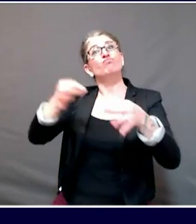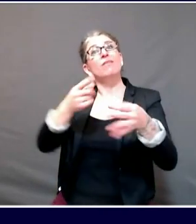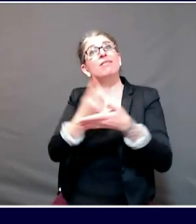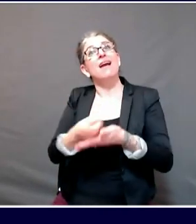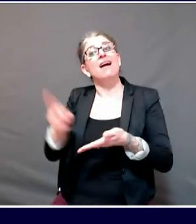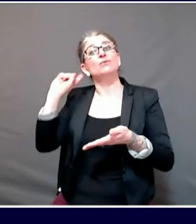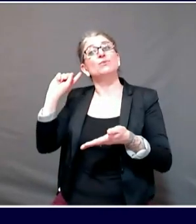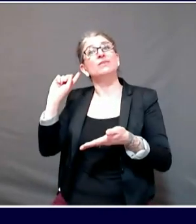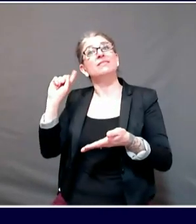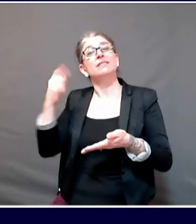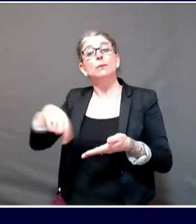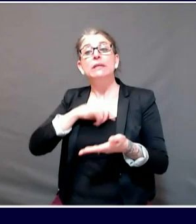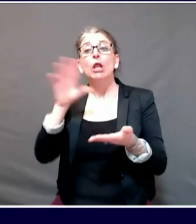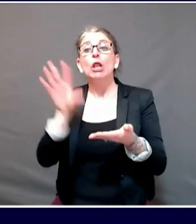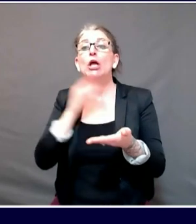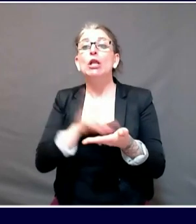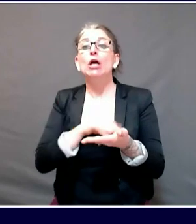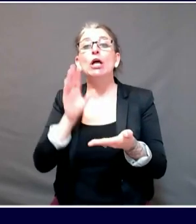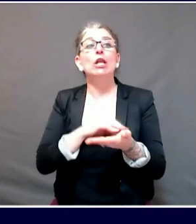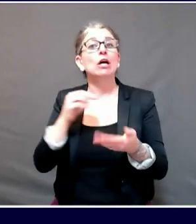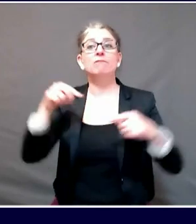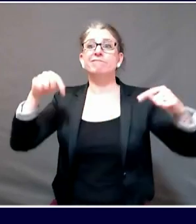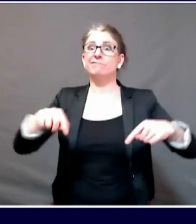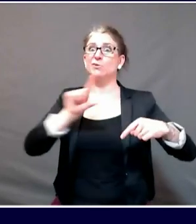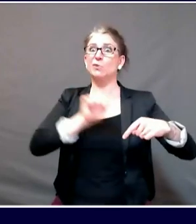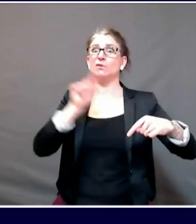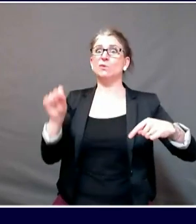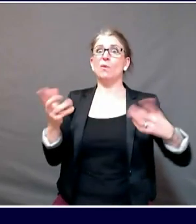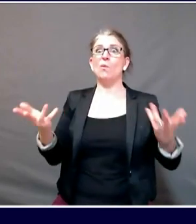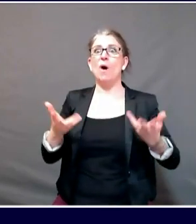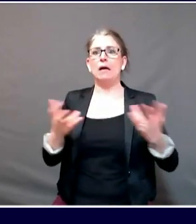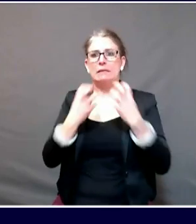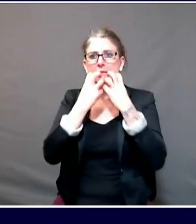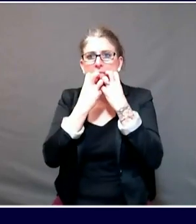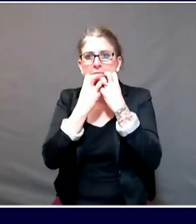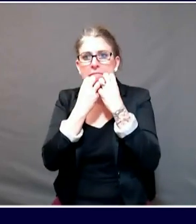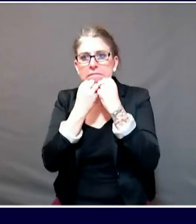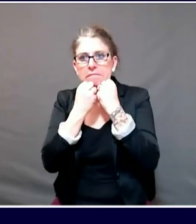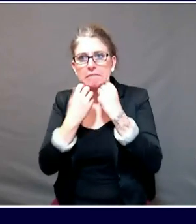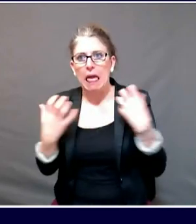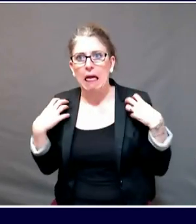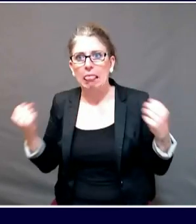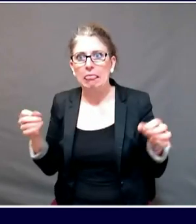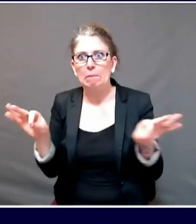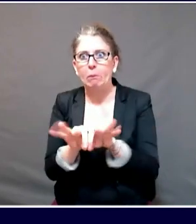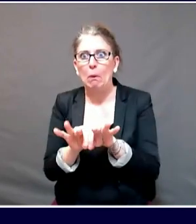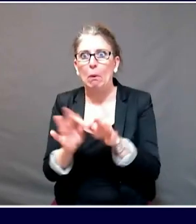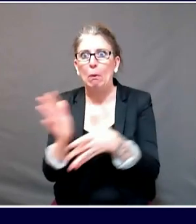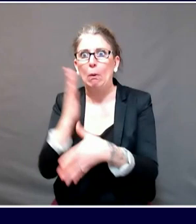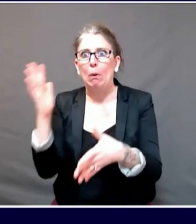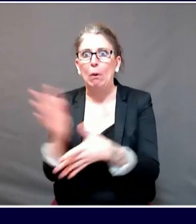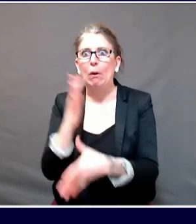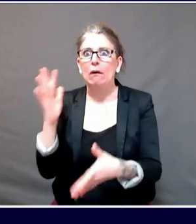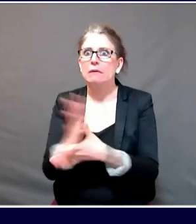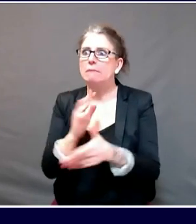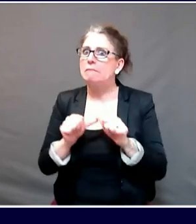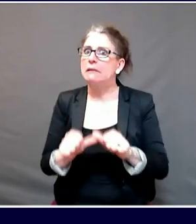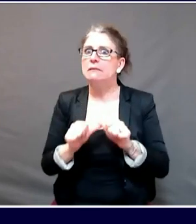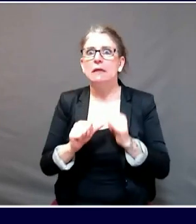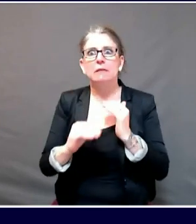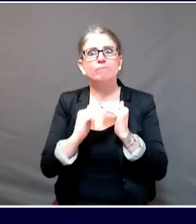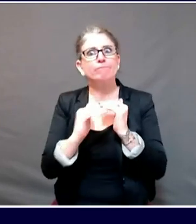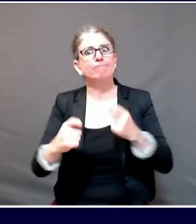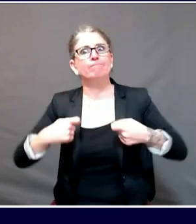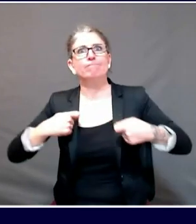your healthcare needs will be in 2021, don't miss the opportunity to sign up for health insurance